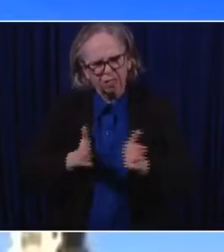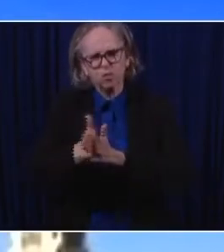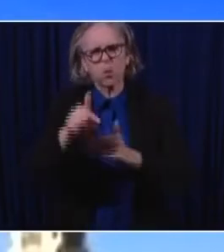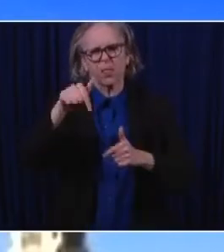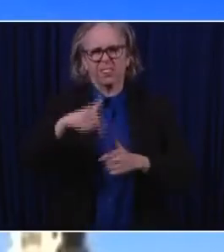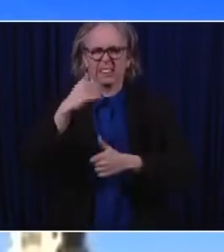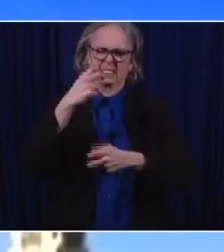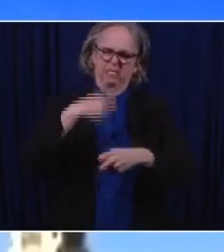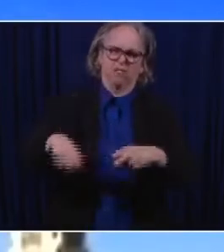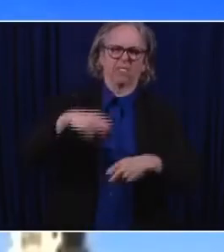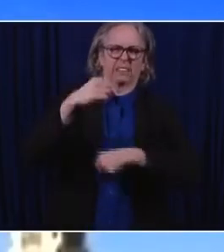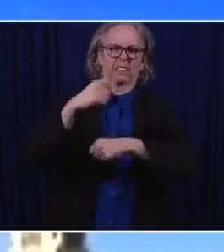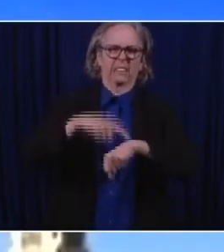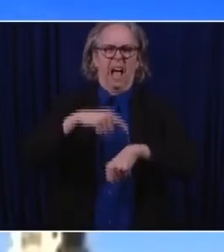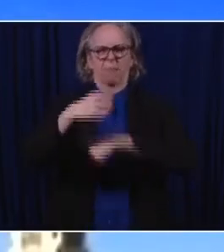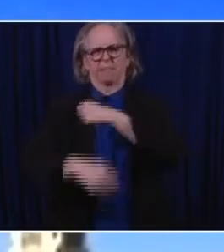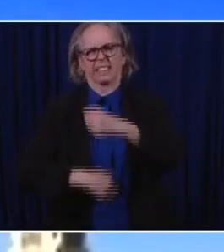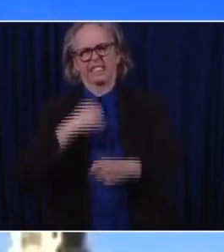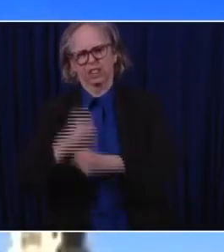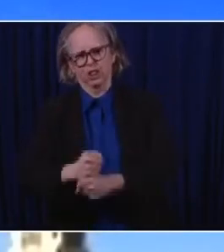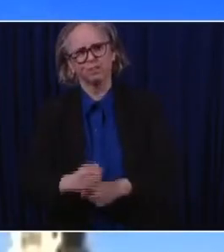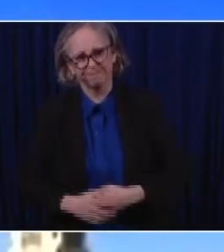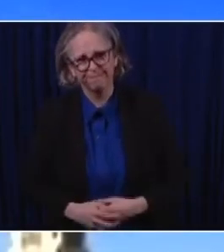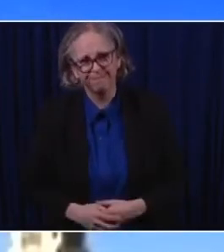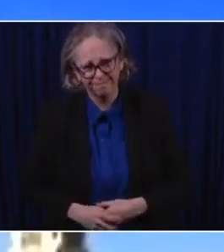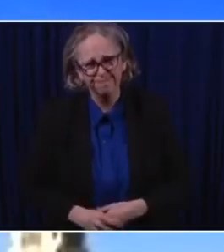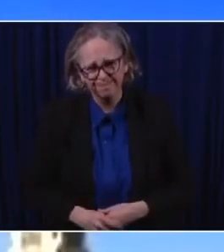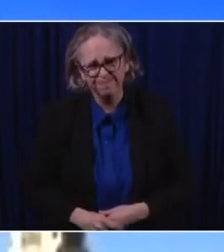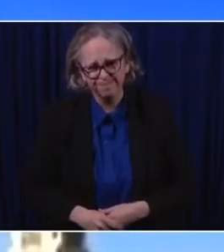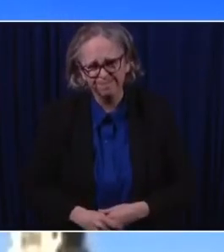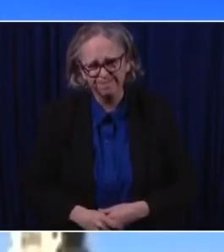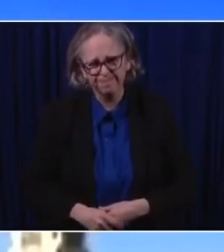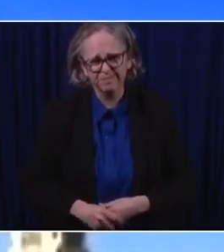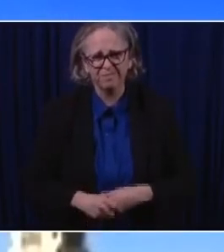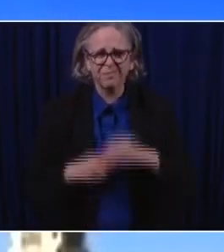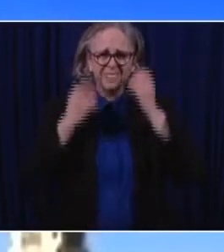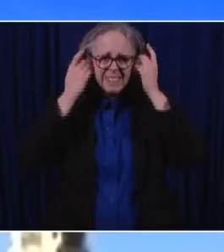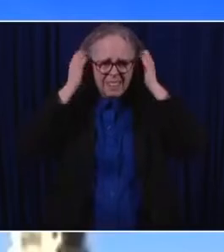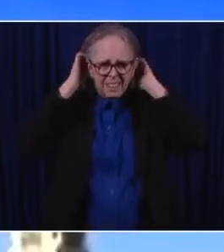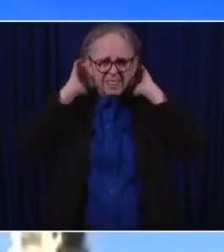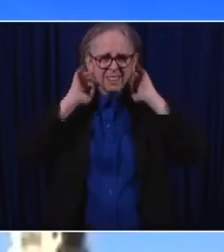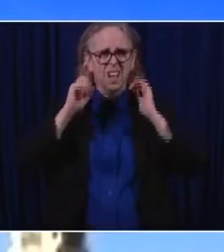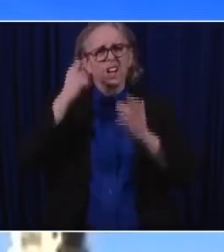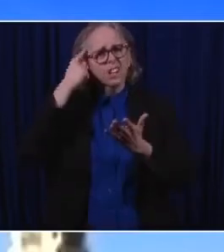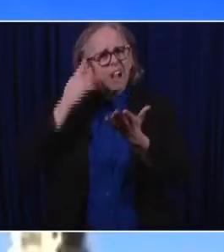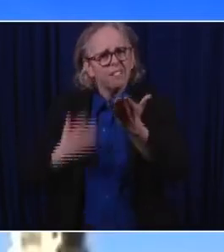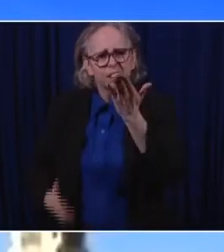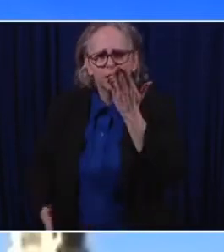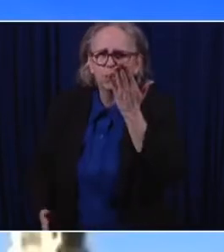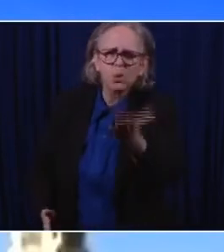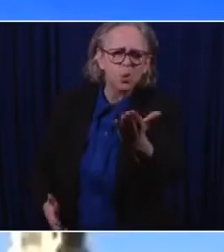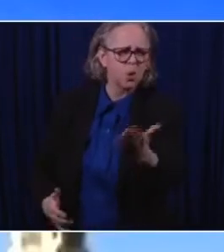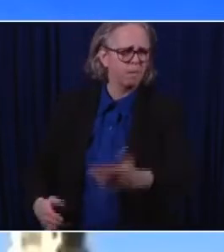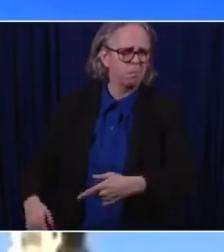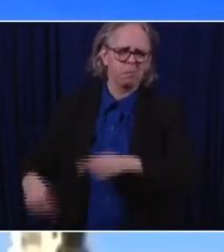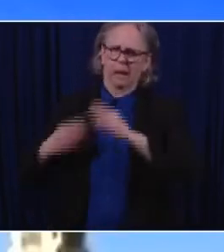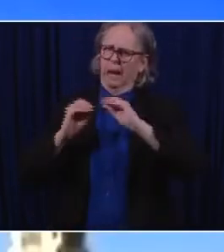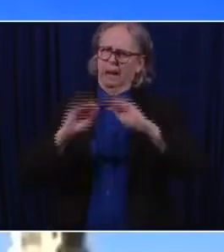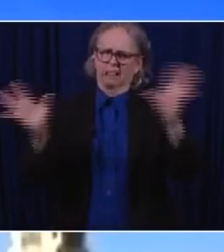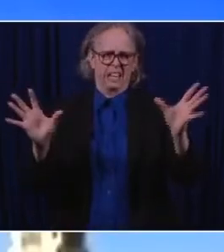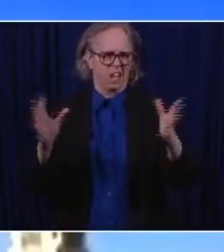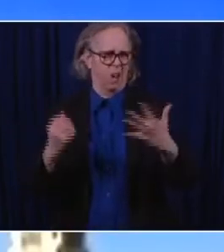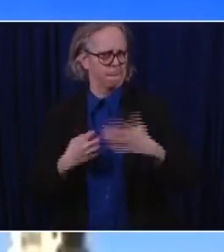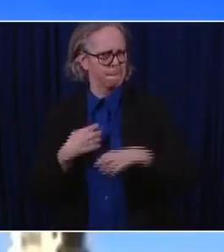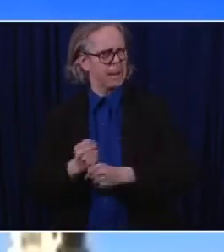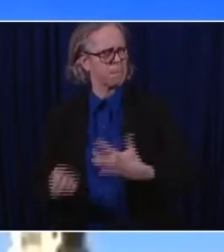realities and the impacts of the disruption that they've experienced. Governor, you always make your priorities clear, the importance of education, the importance